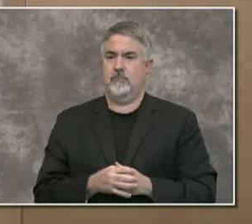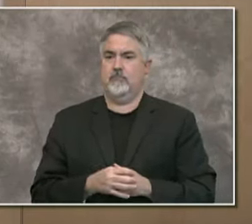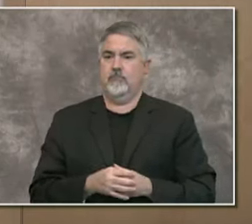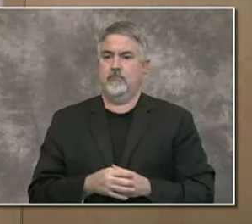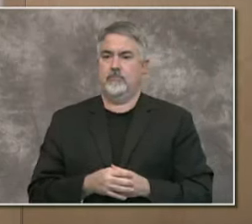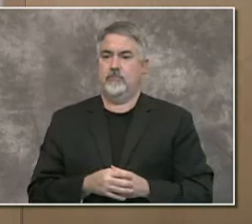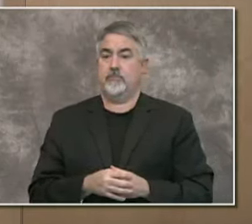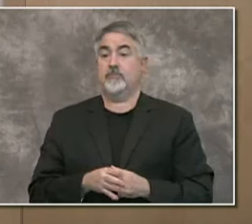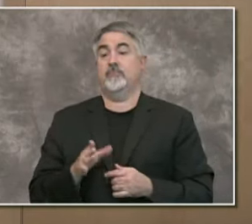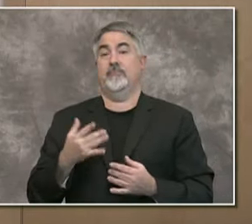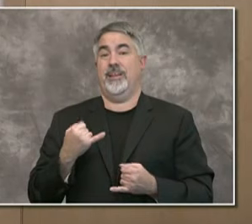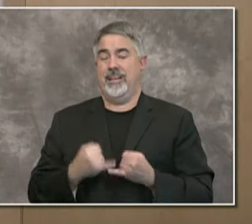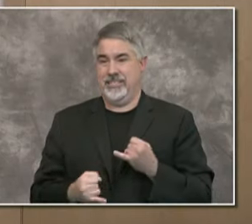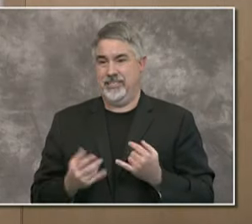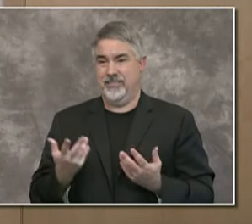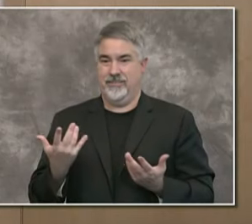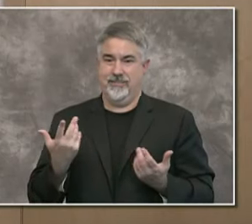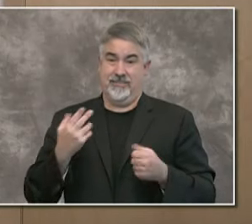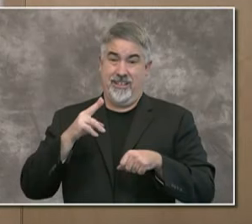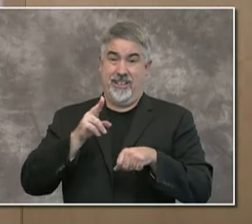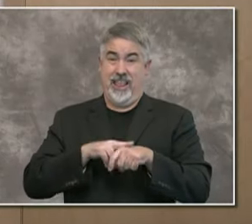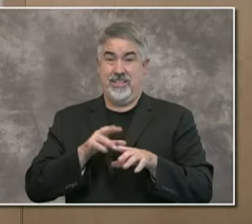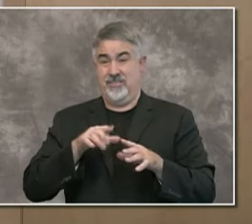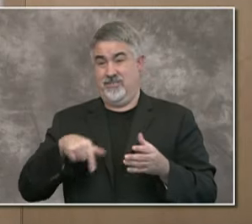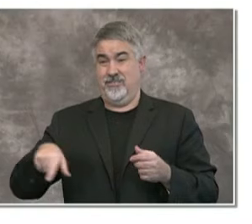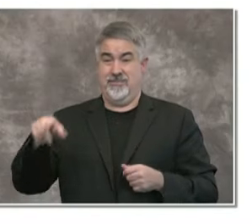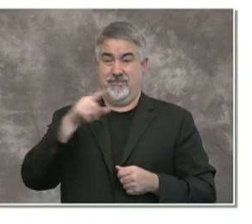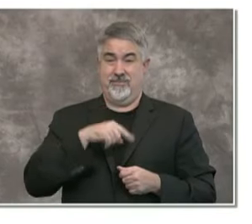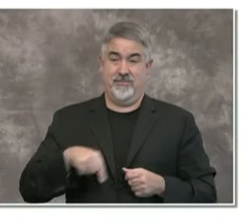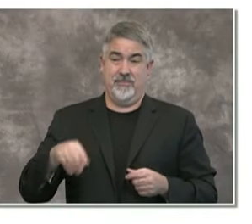is National Public Health Week, which is